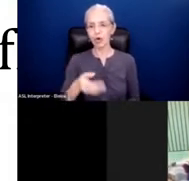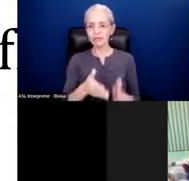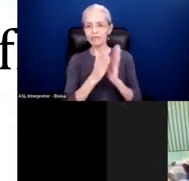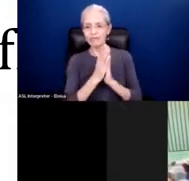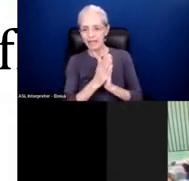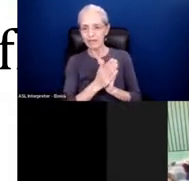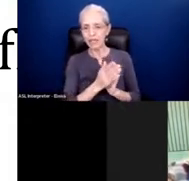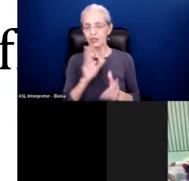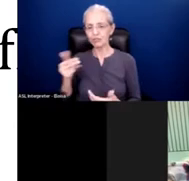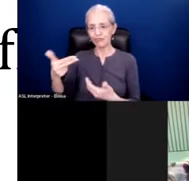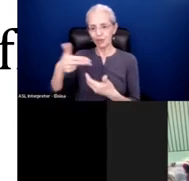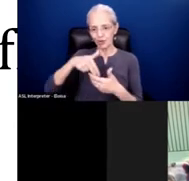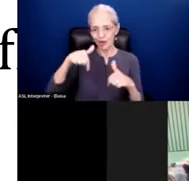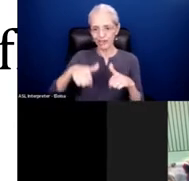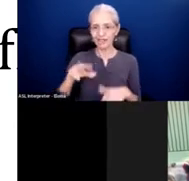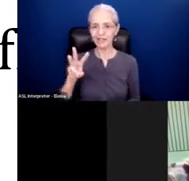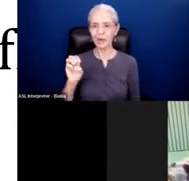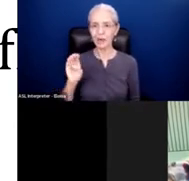webinar.